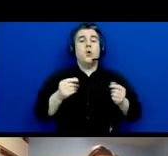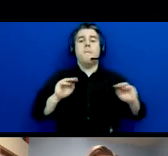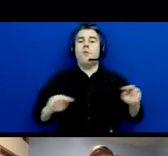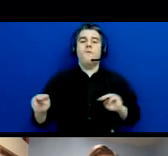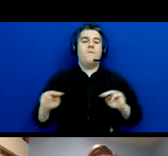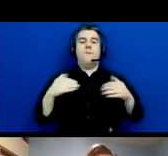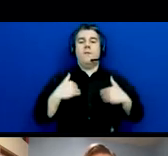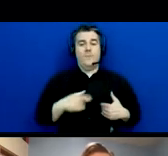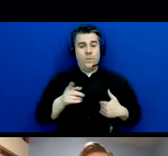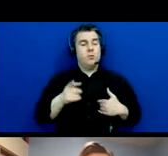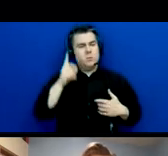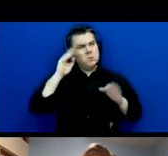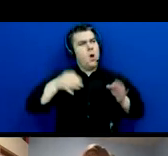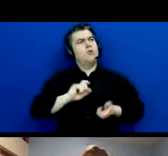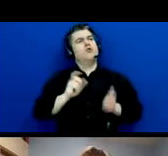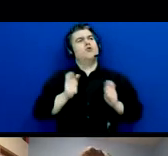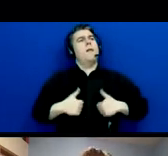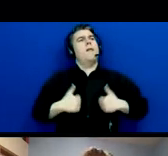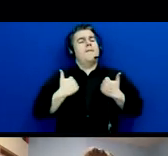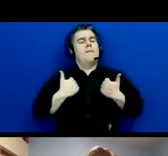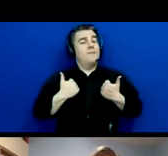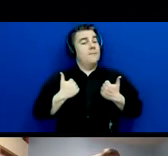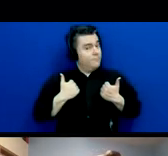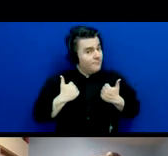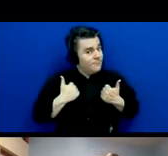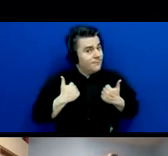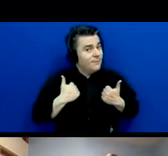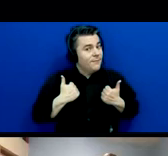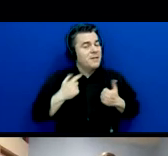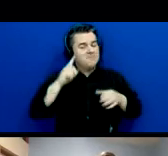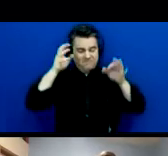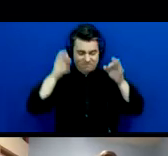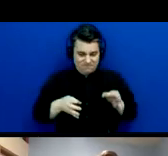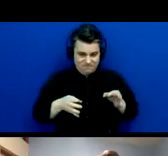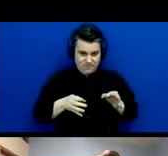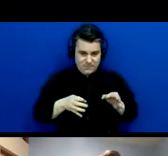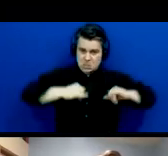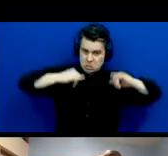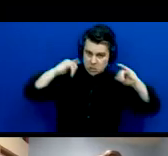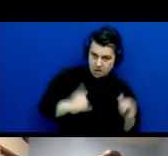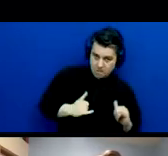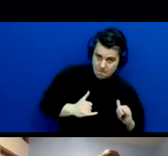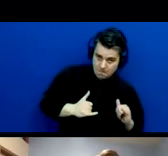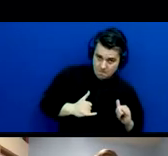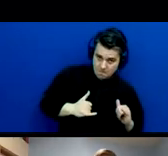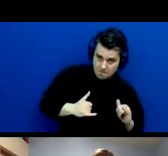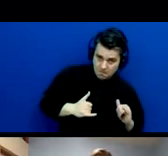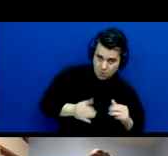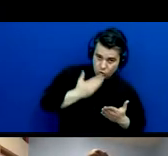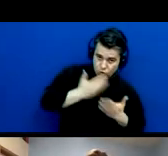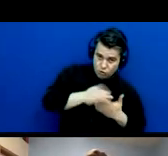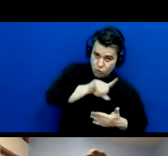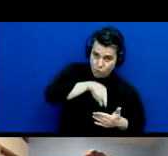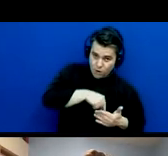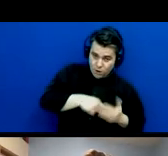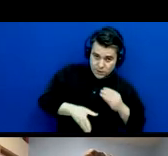healthy lifestyle change, and along with that comes the choice to either stay exactly the same and just put some good quality supplements into